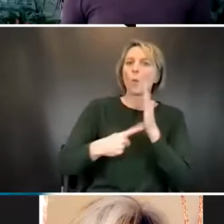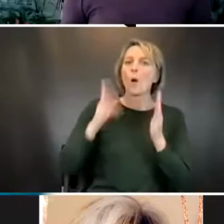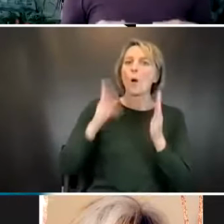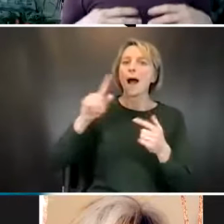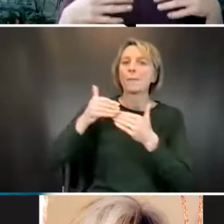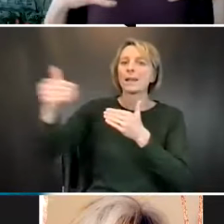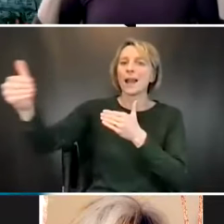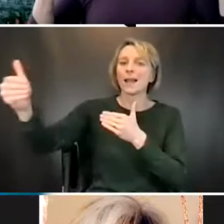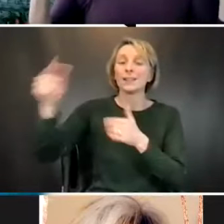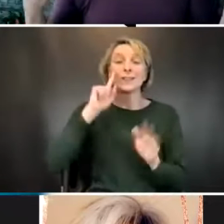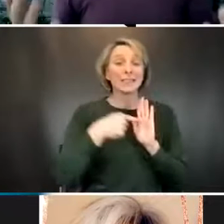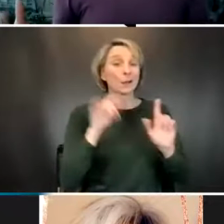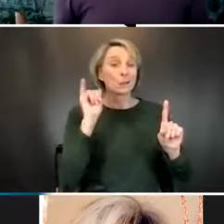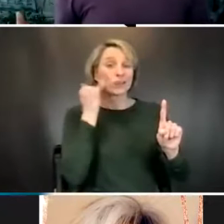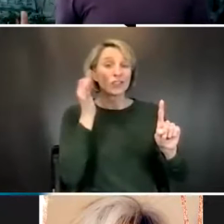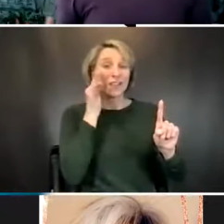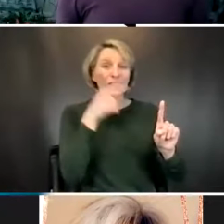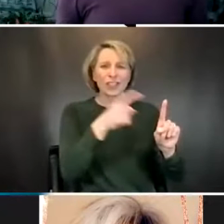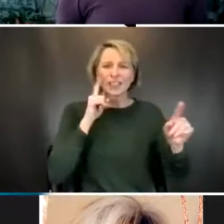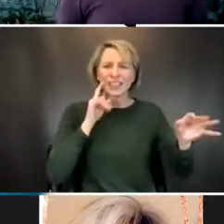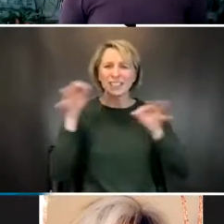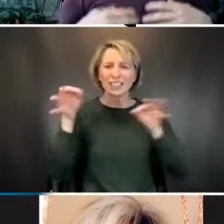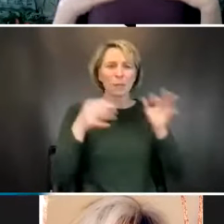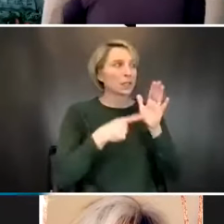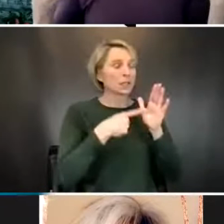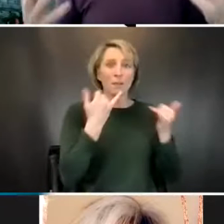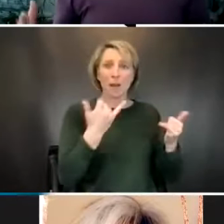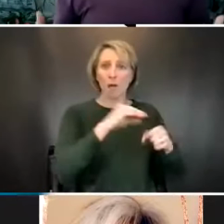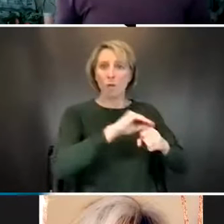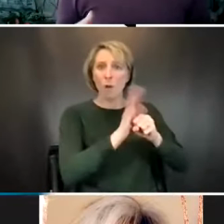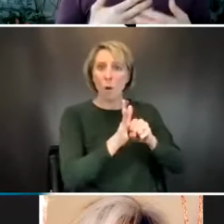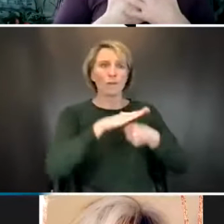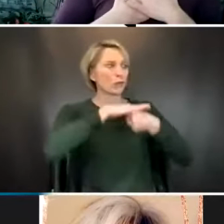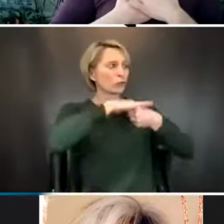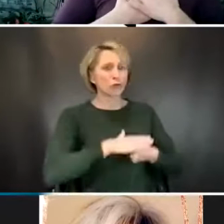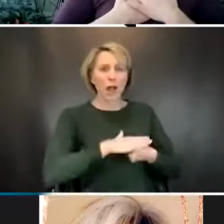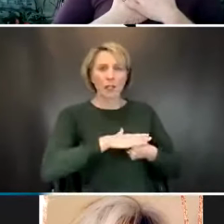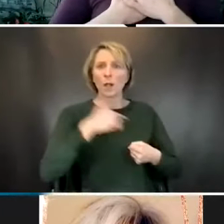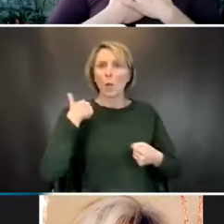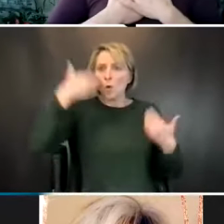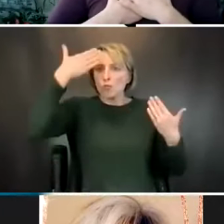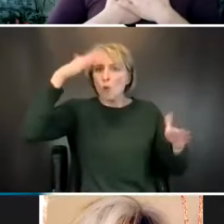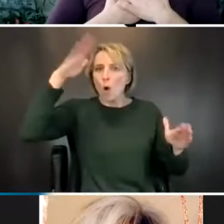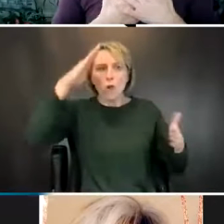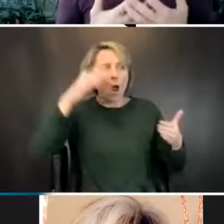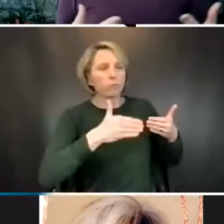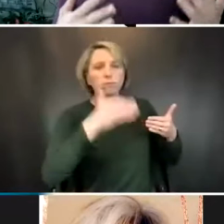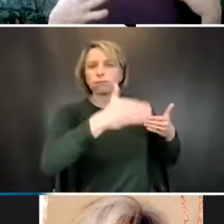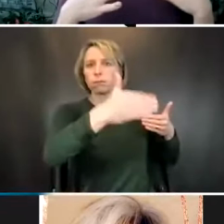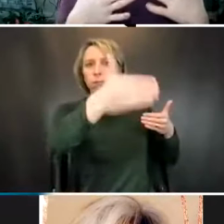to be. Rewatching Friends, rewatching The Office, or my favorite, Downton Abbey, is